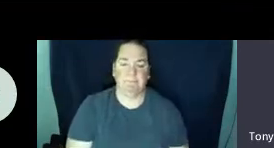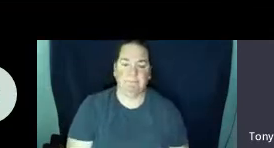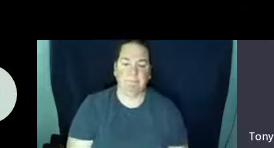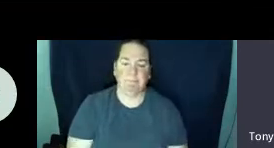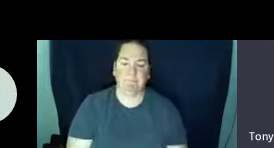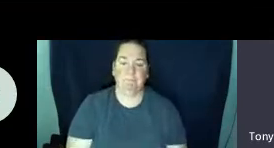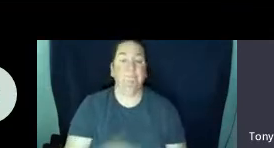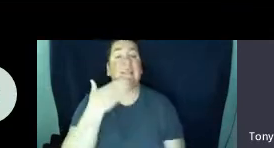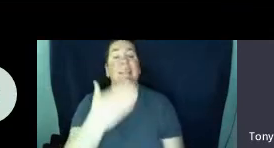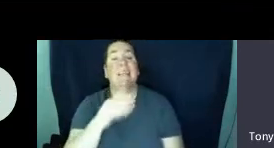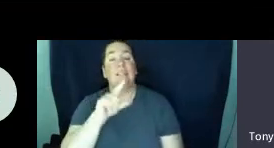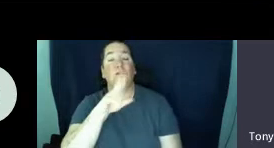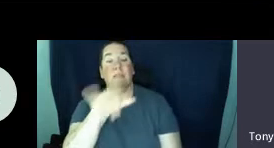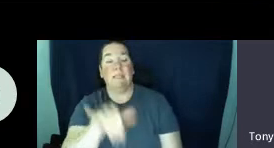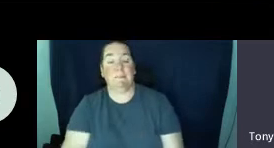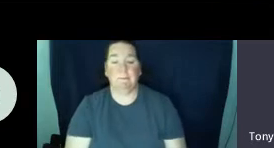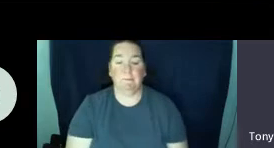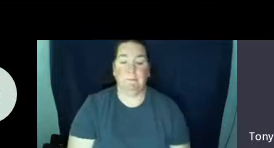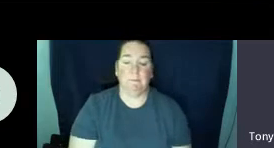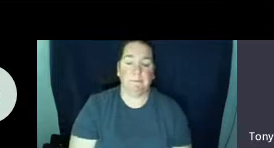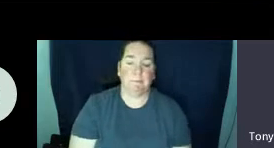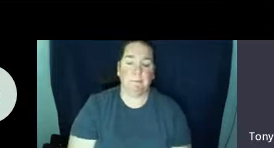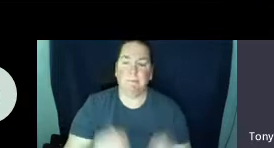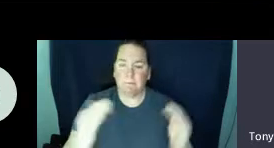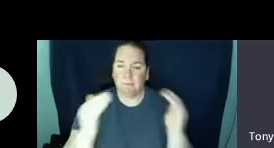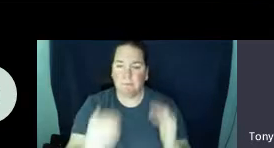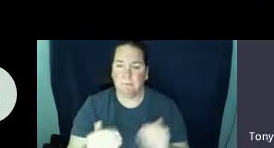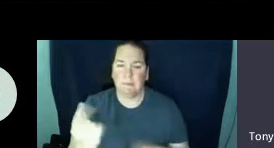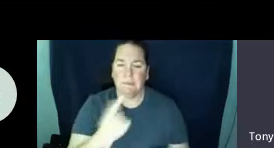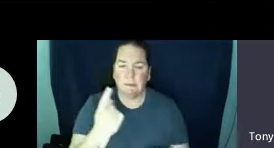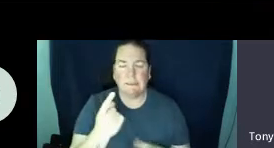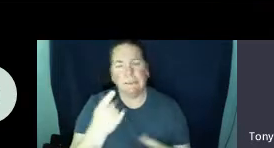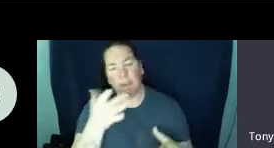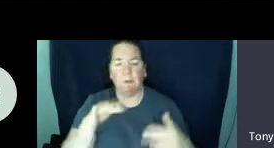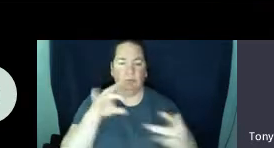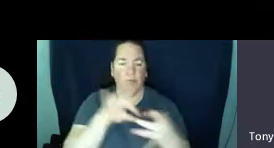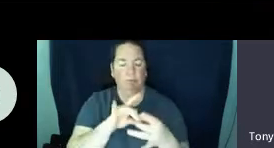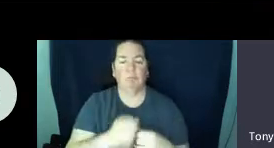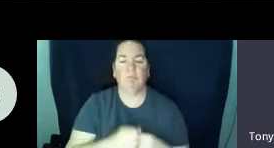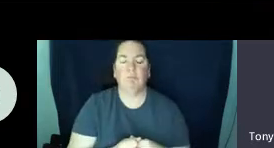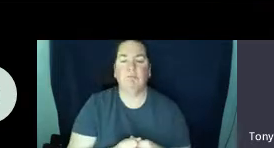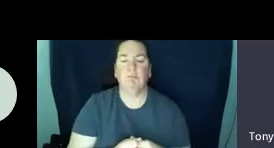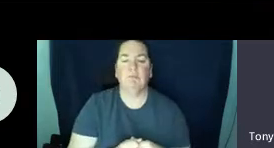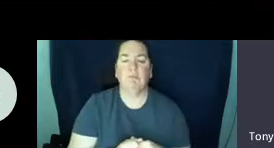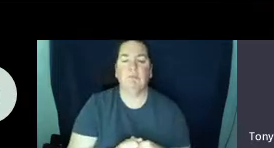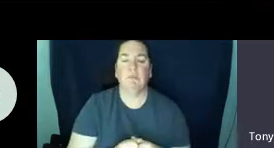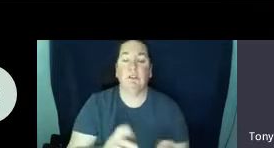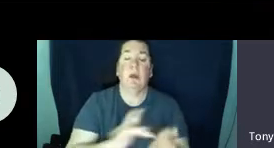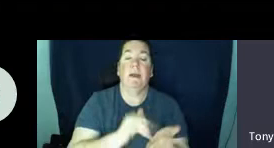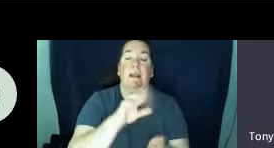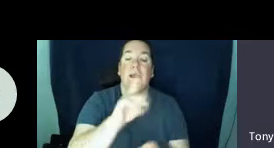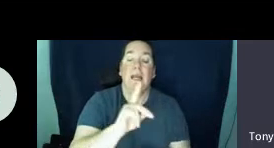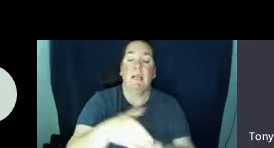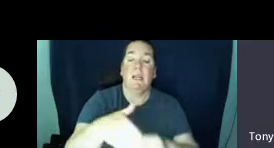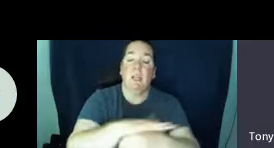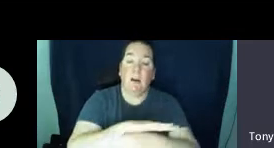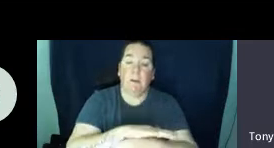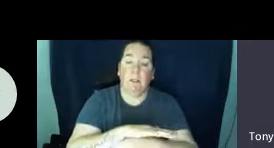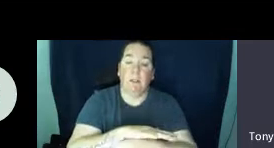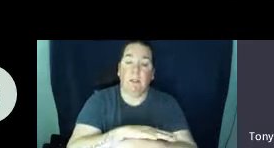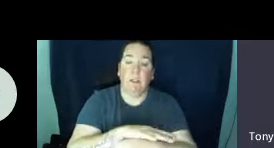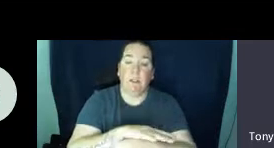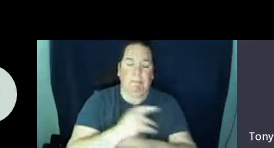Thanks, Lucy. So the next question is somewhat related. Is there any info on Medicaid coverage for, and excuse me,